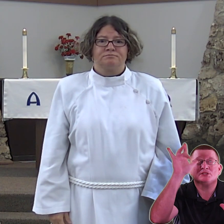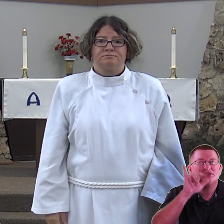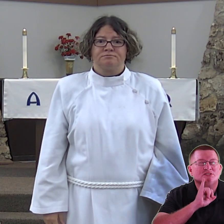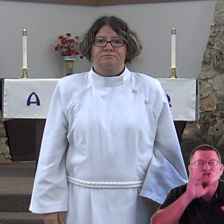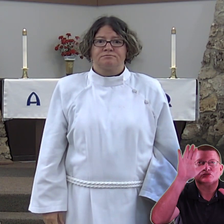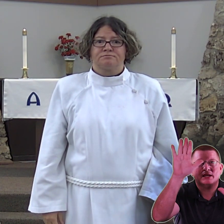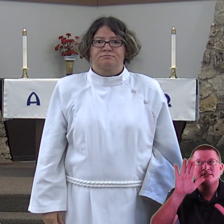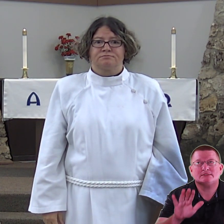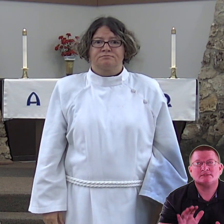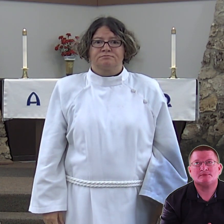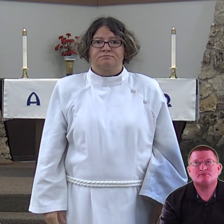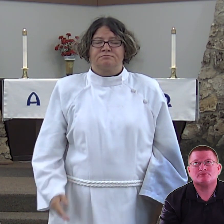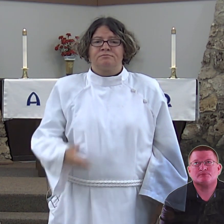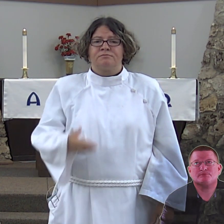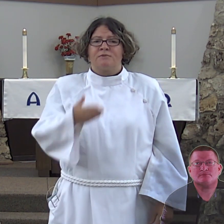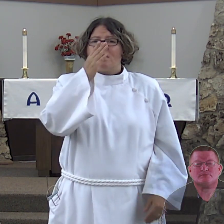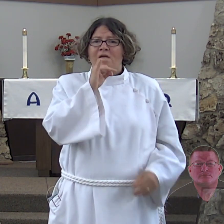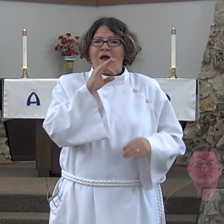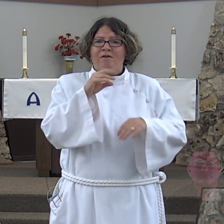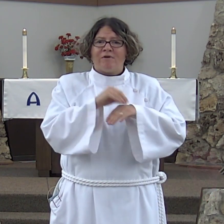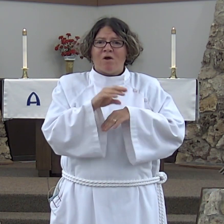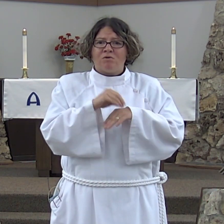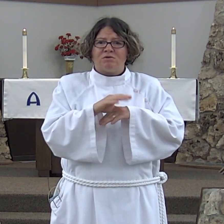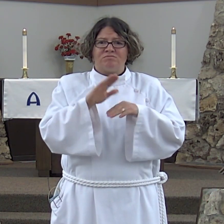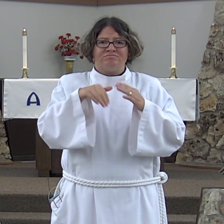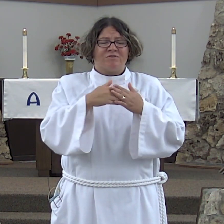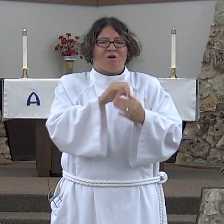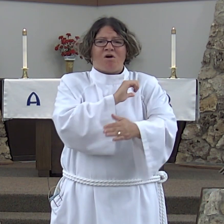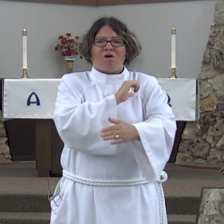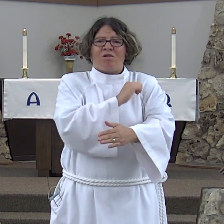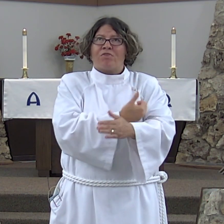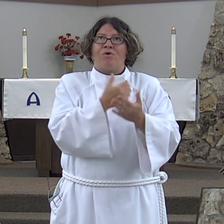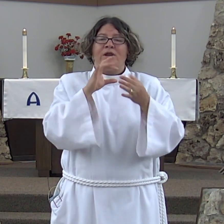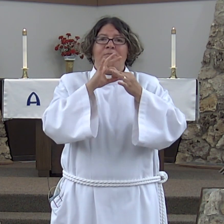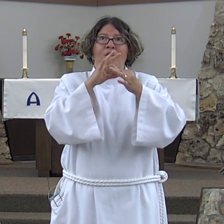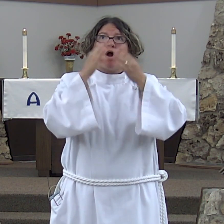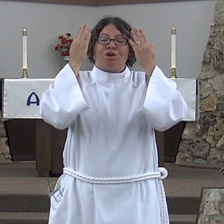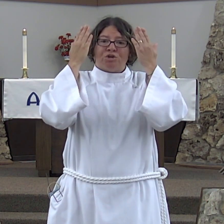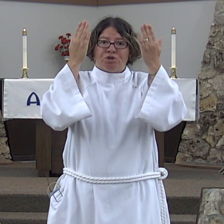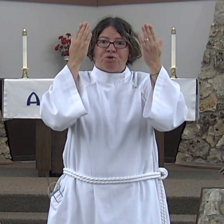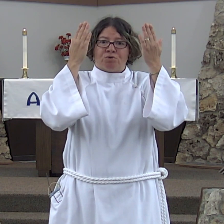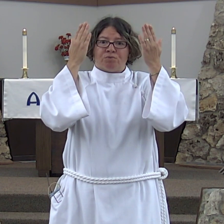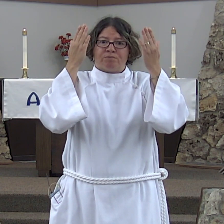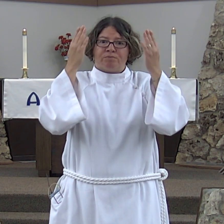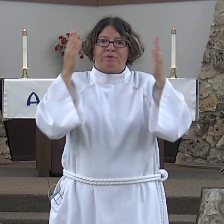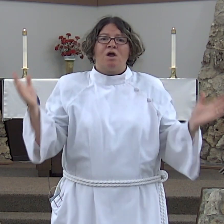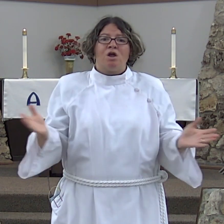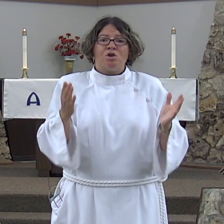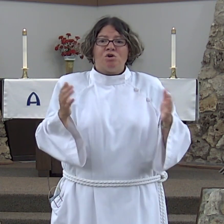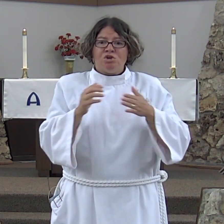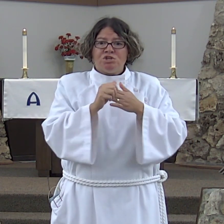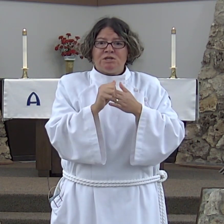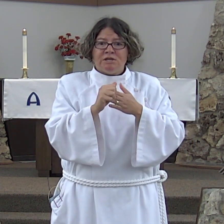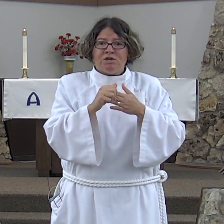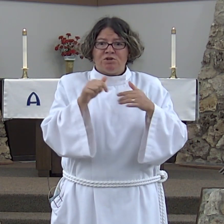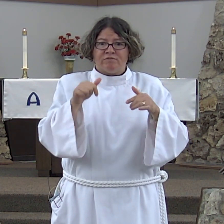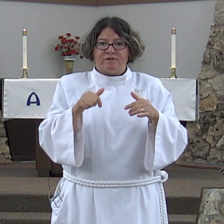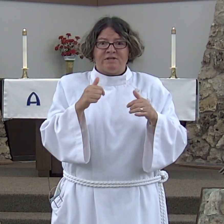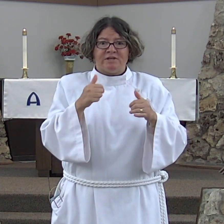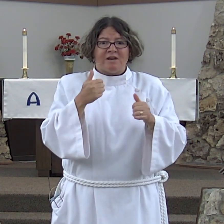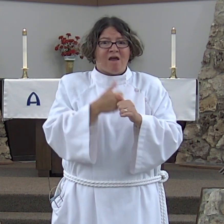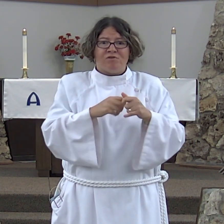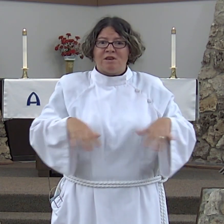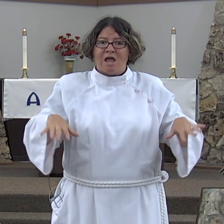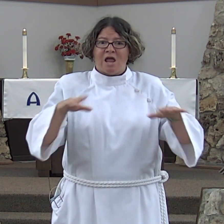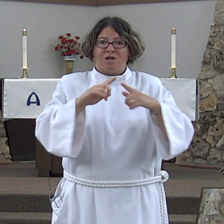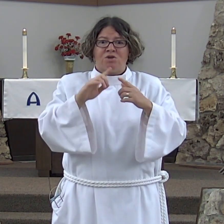mercy is great. God of counsel, all authority belongs to you. Encourage the leaders of